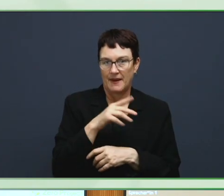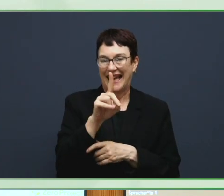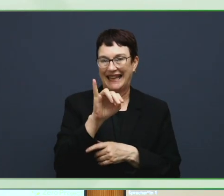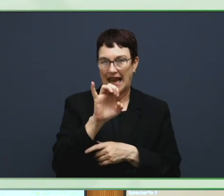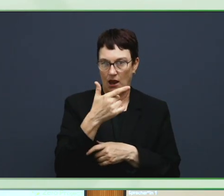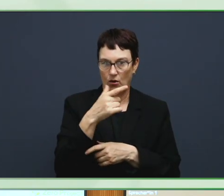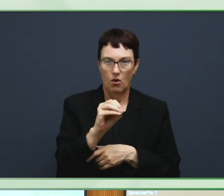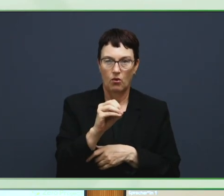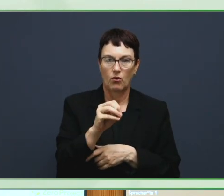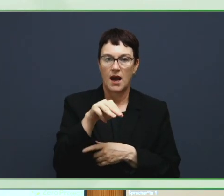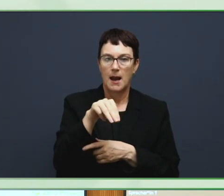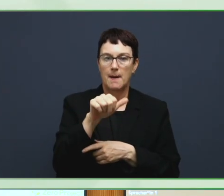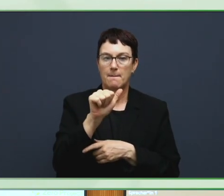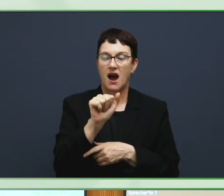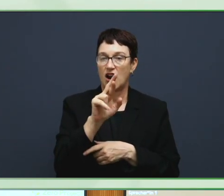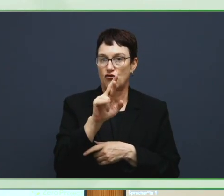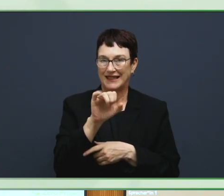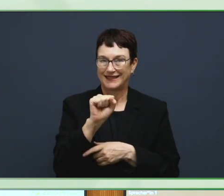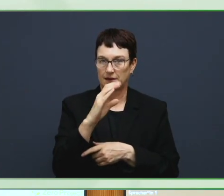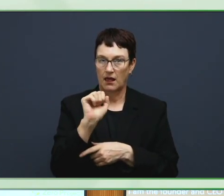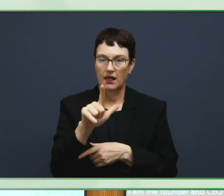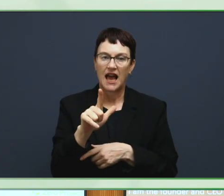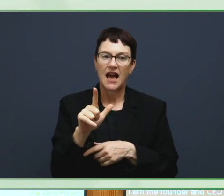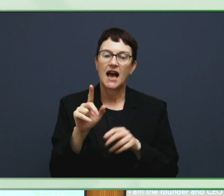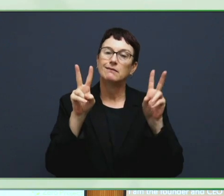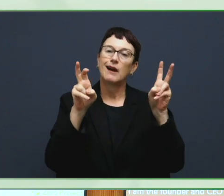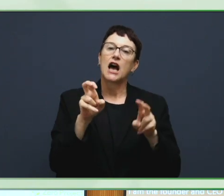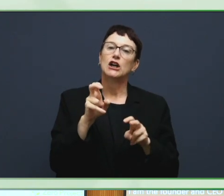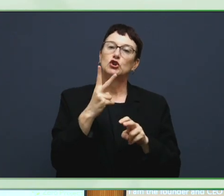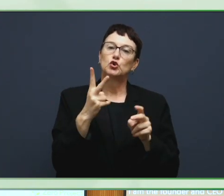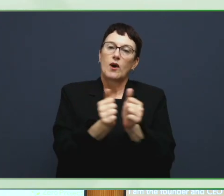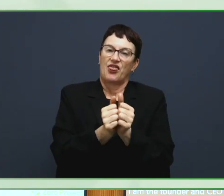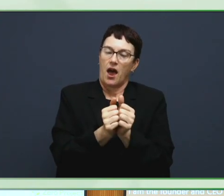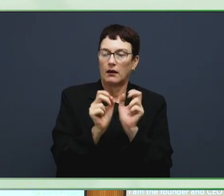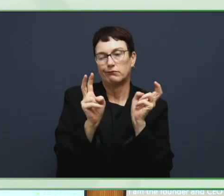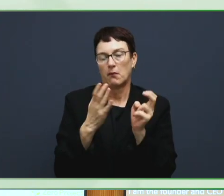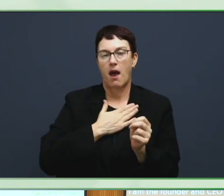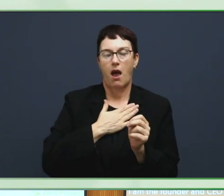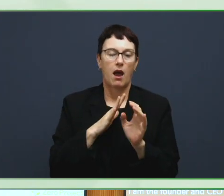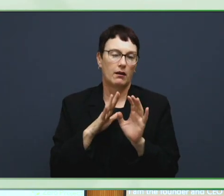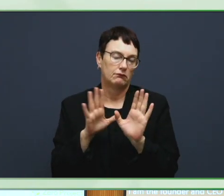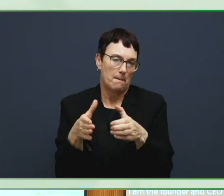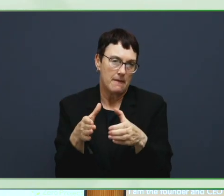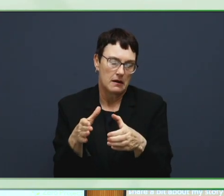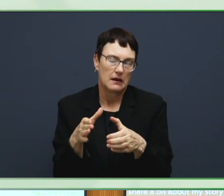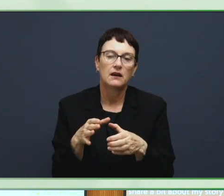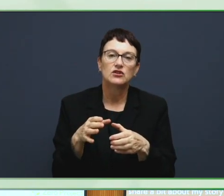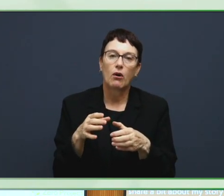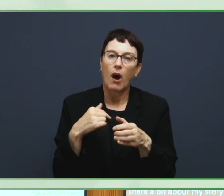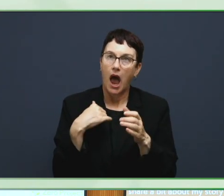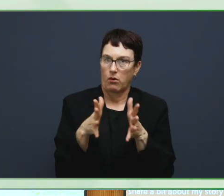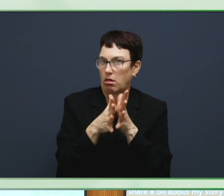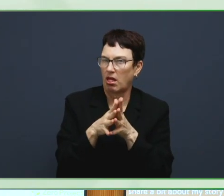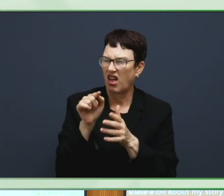of Together International. And I'll share a bit about my story, and that will weave into Together's story. So I was